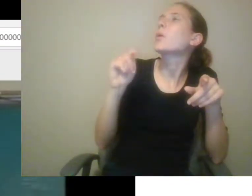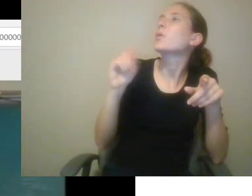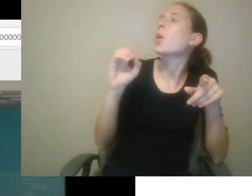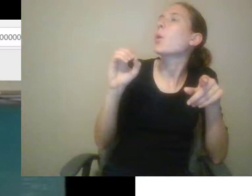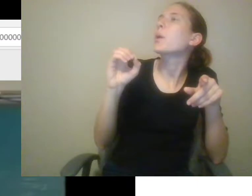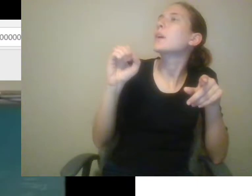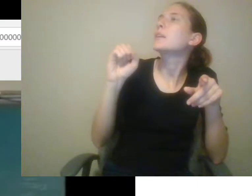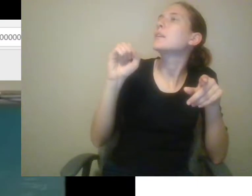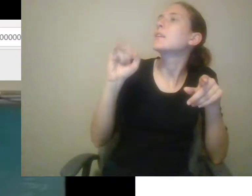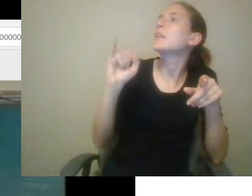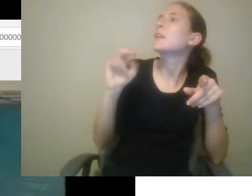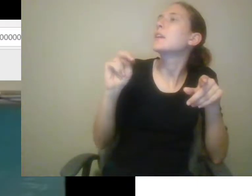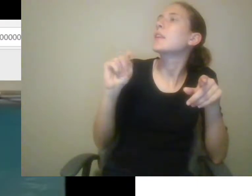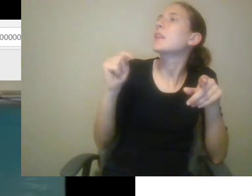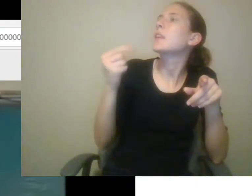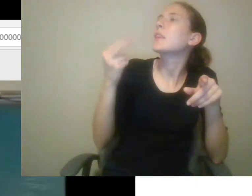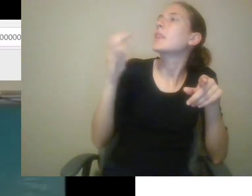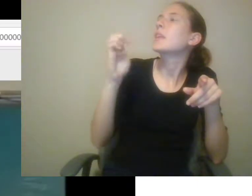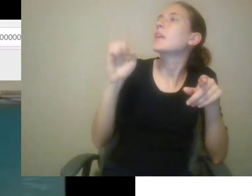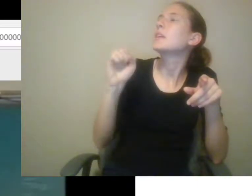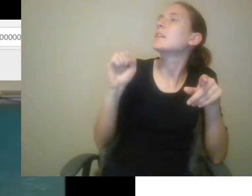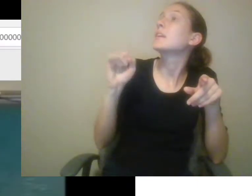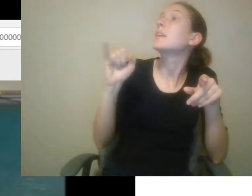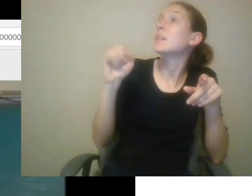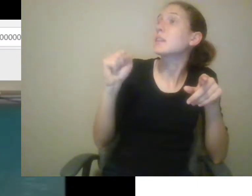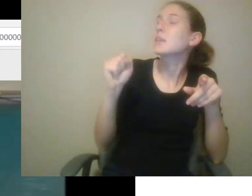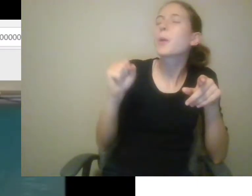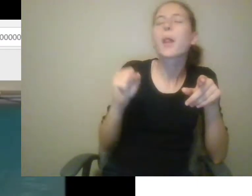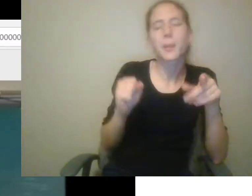all photosynthesis. That's the name of this.